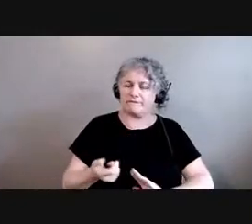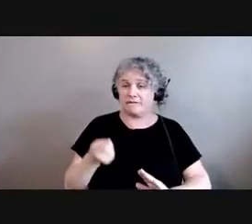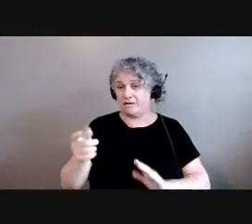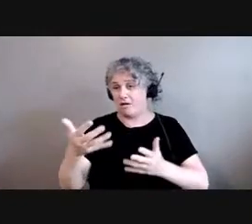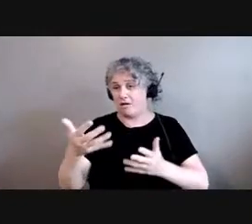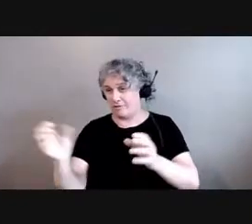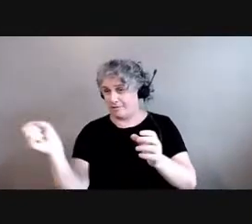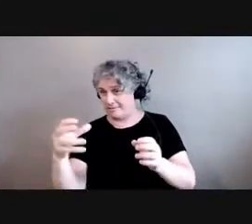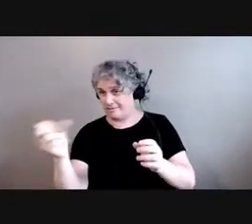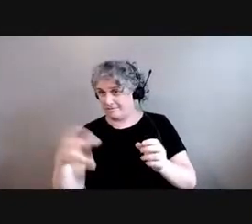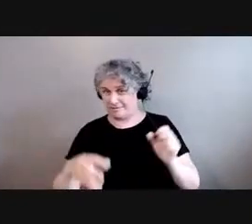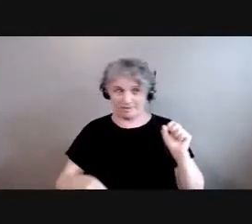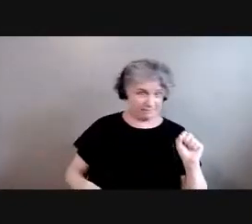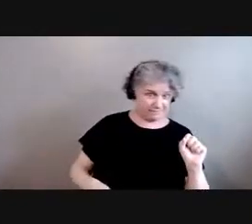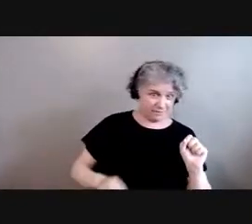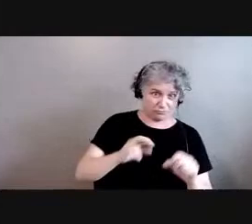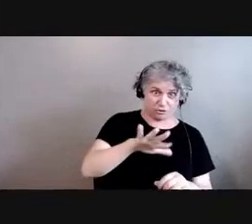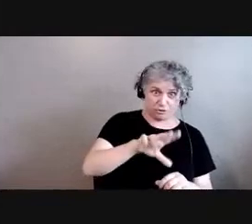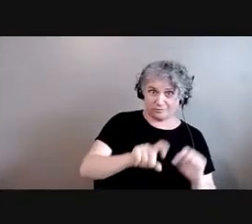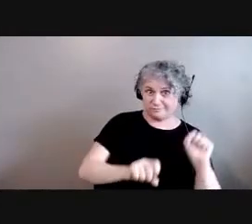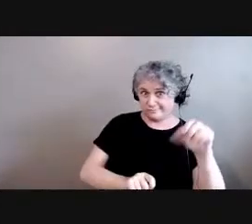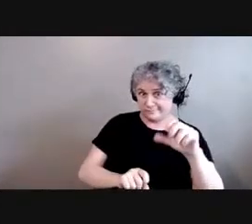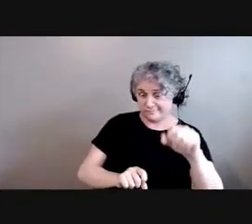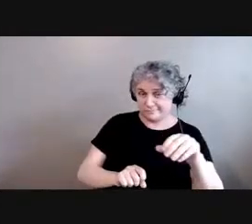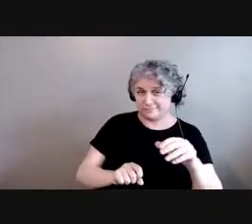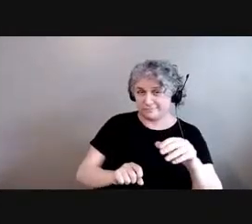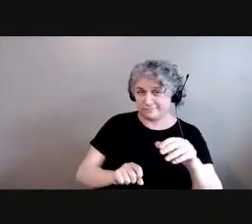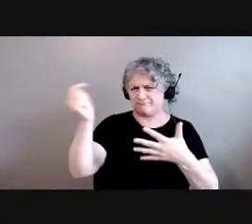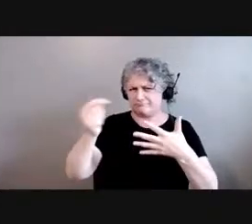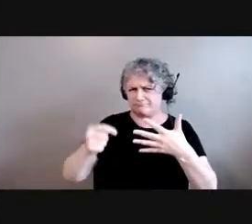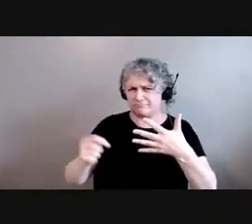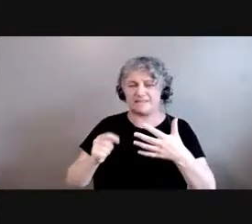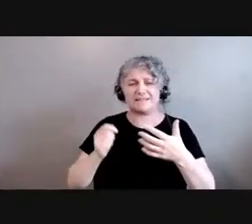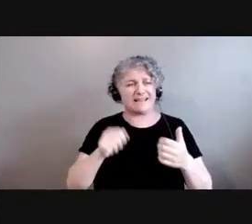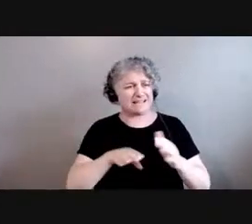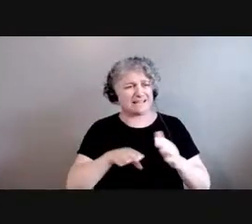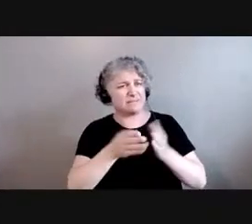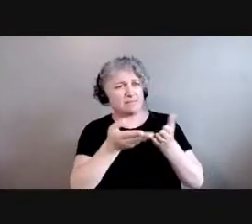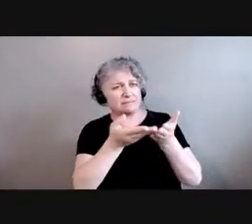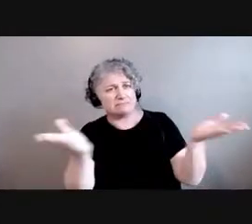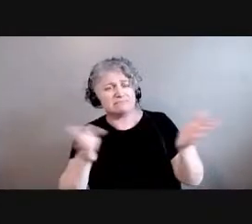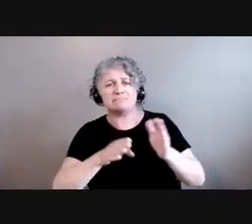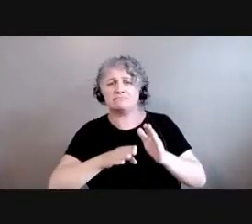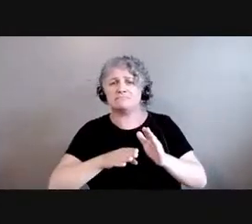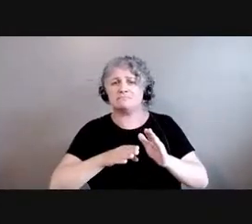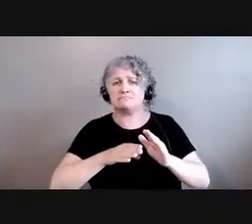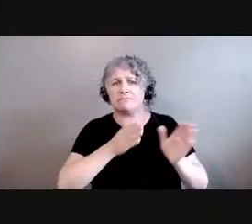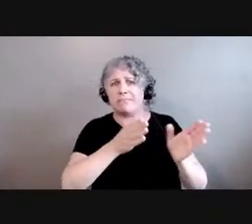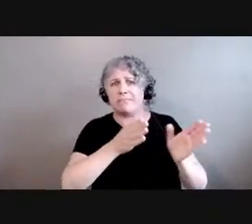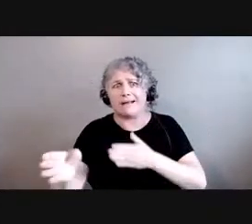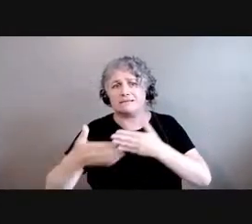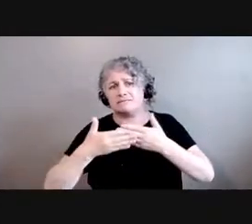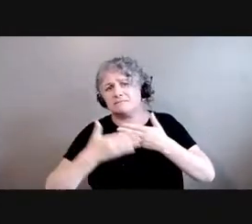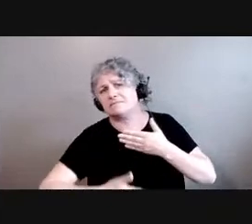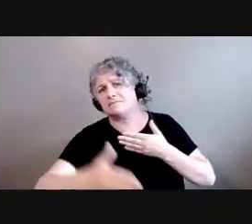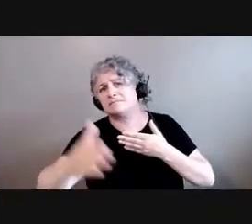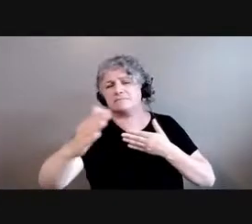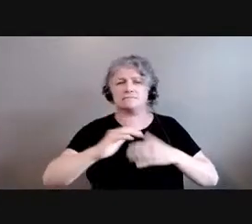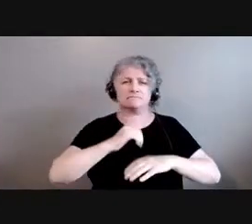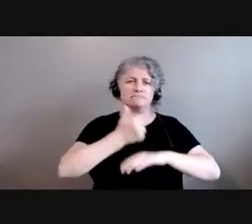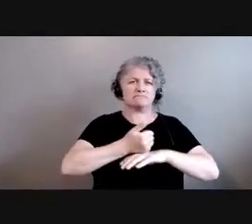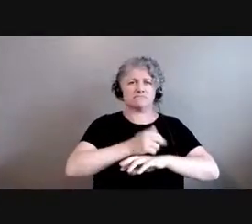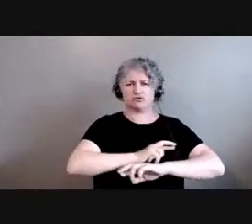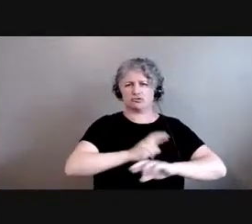elements that can be developed into plans for future, as well as kind of removing barriers for